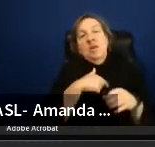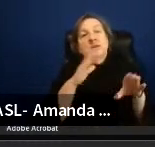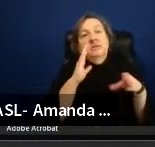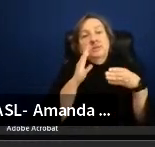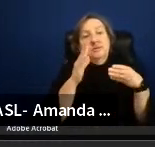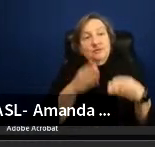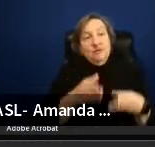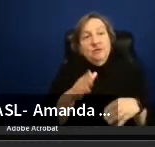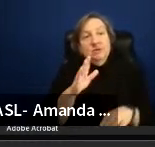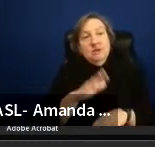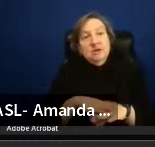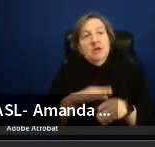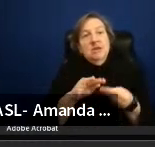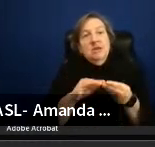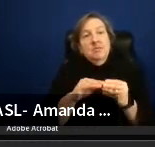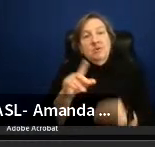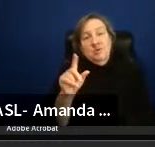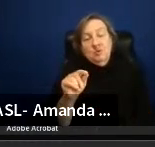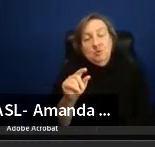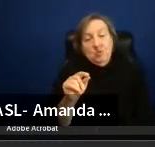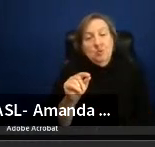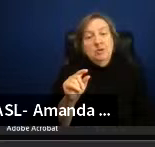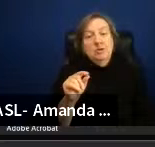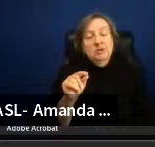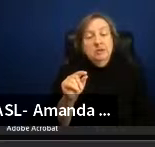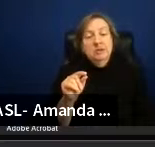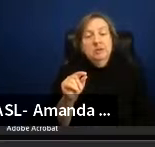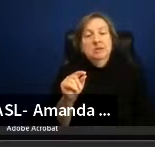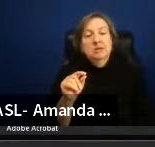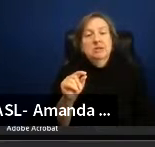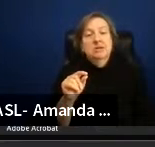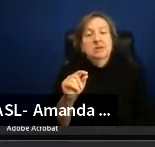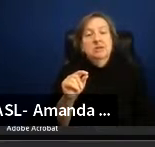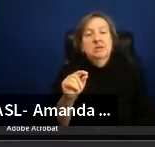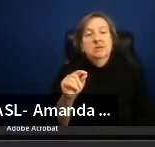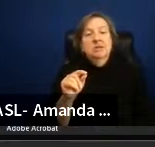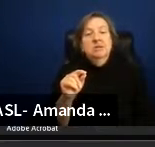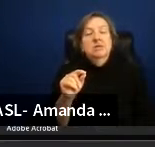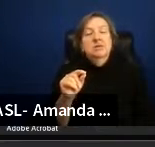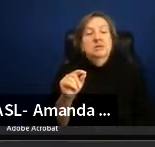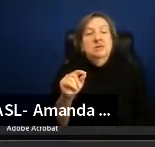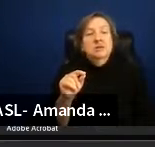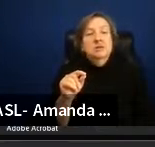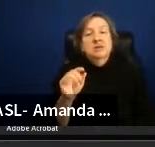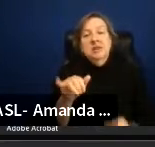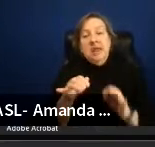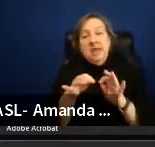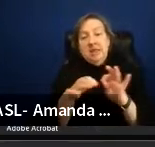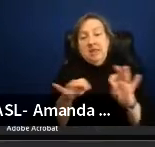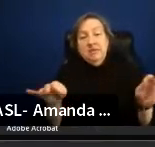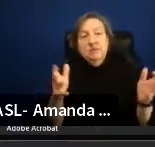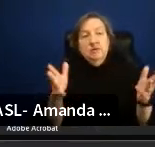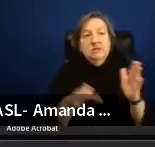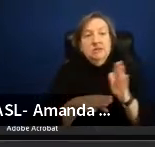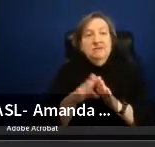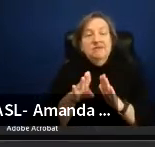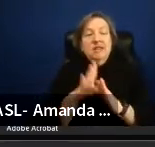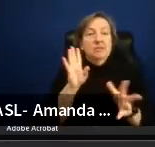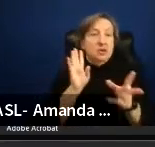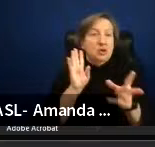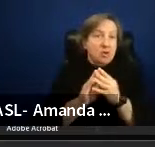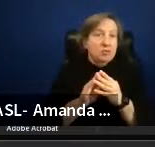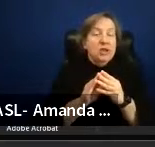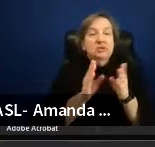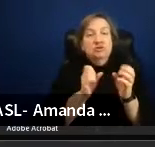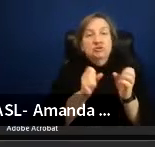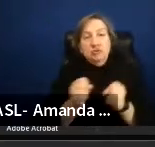focus on number 20 here. So the language here was to develop comprehensive strategies